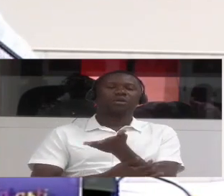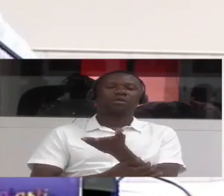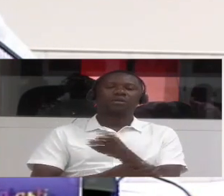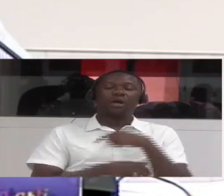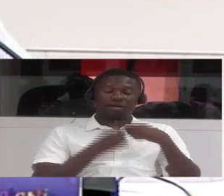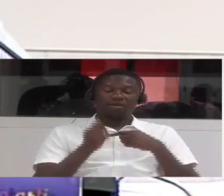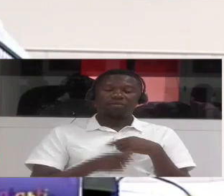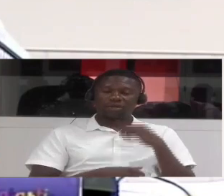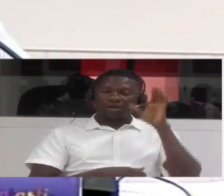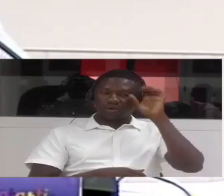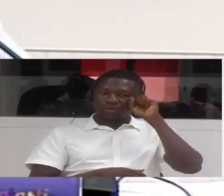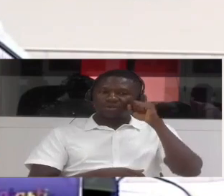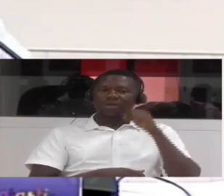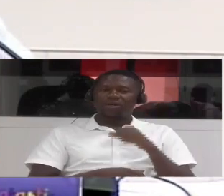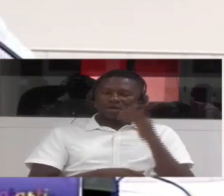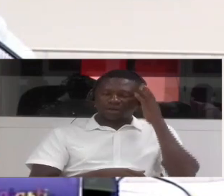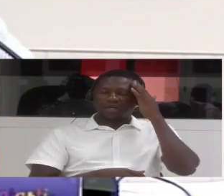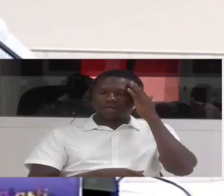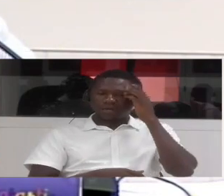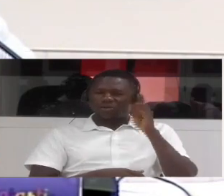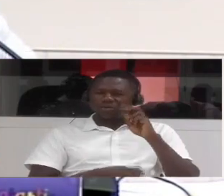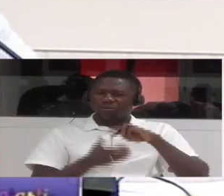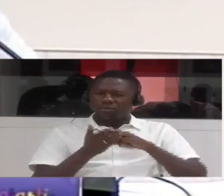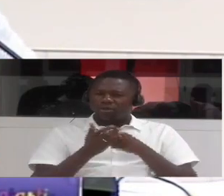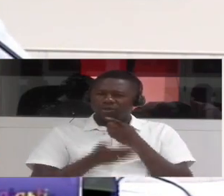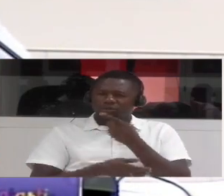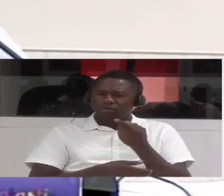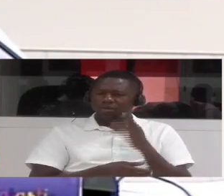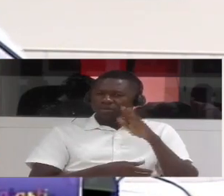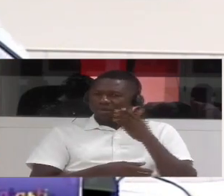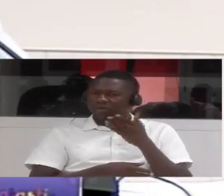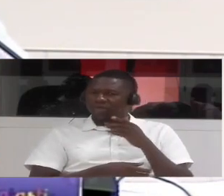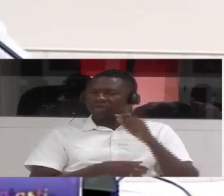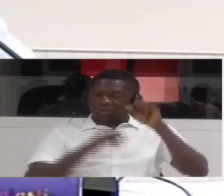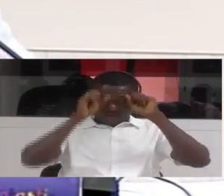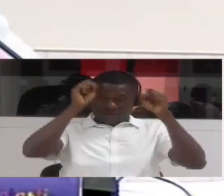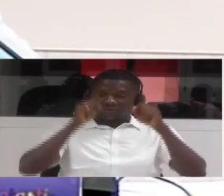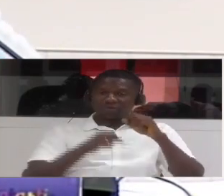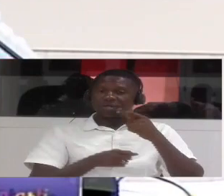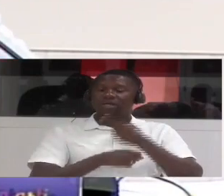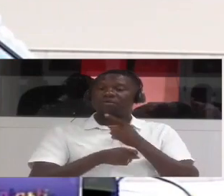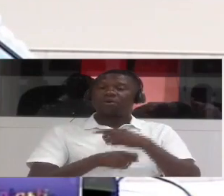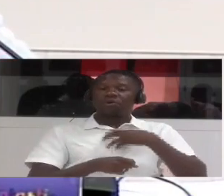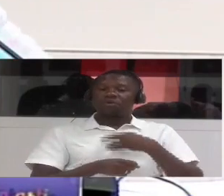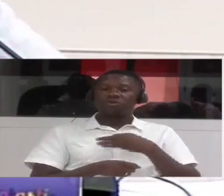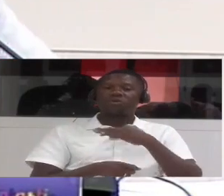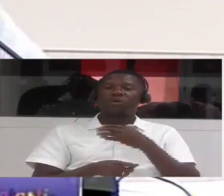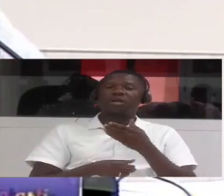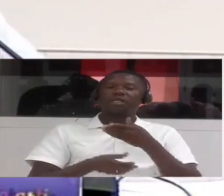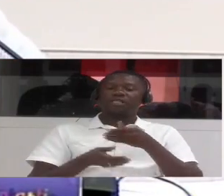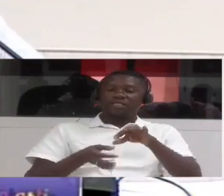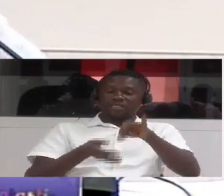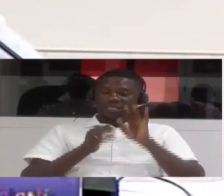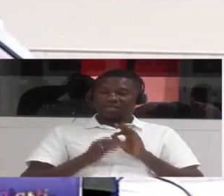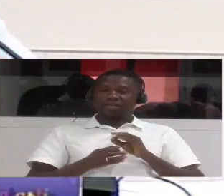was later that I started interpreting what he meant by that. Maybe the government of the Gambia wanted to take full credit for what happened. So in the